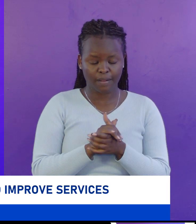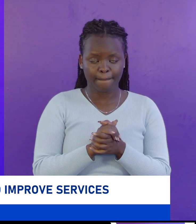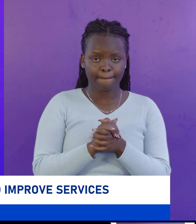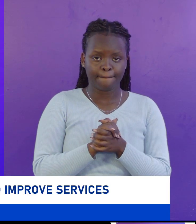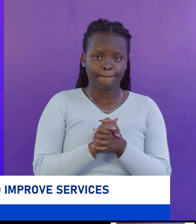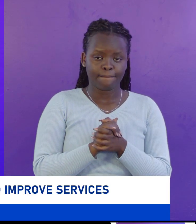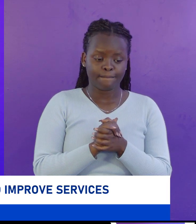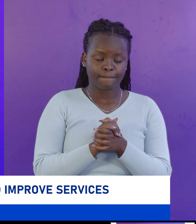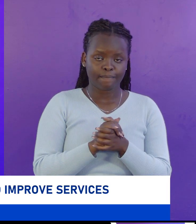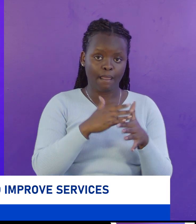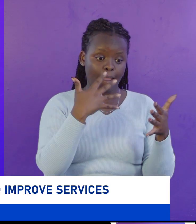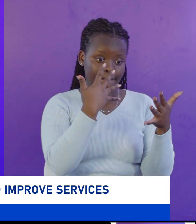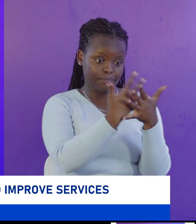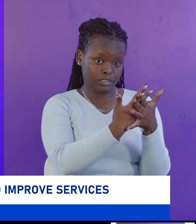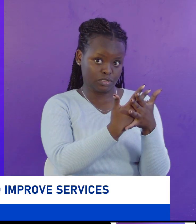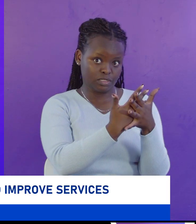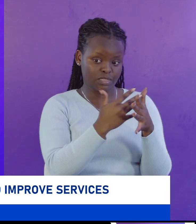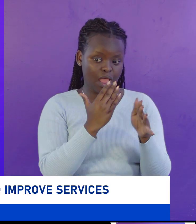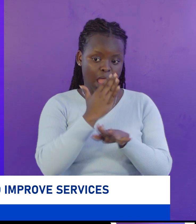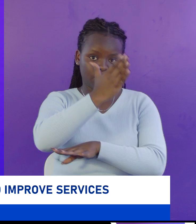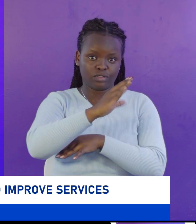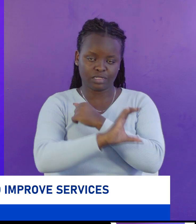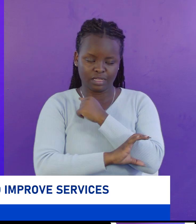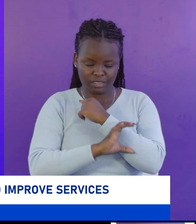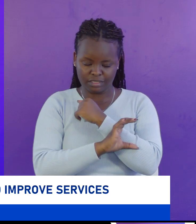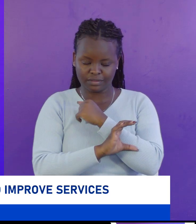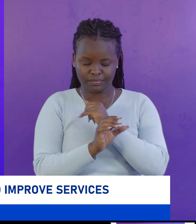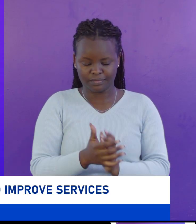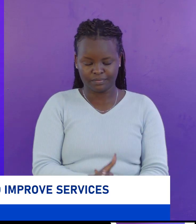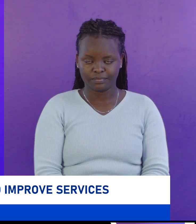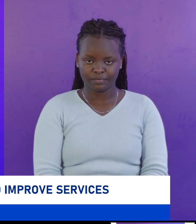and overall management of prisons across the country.